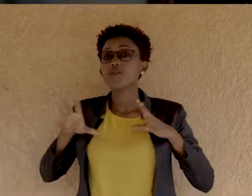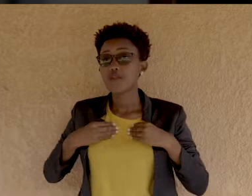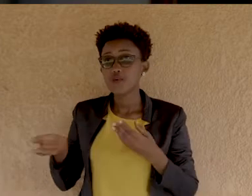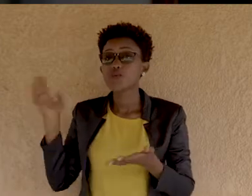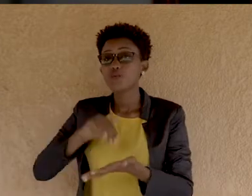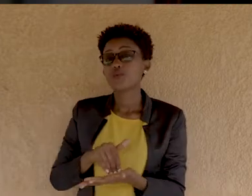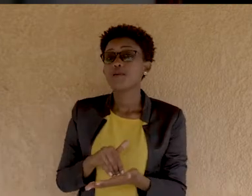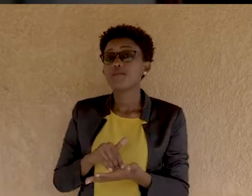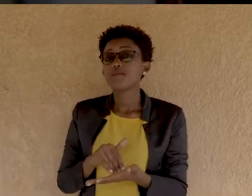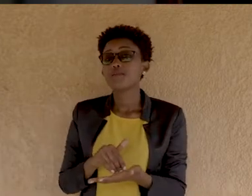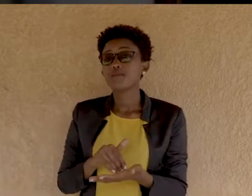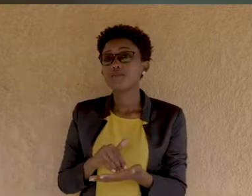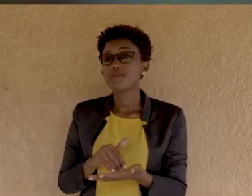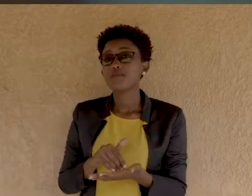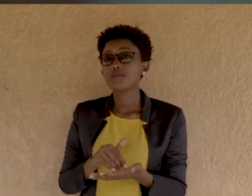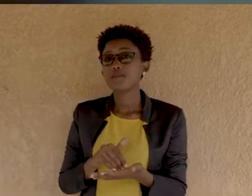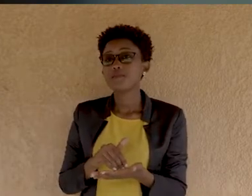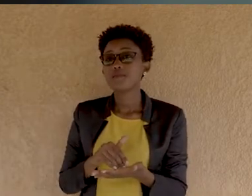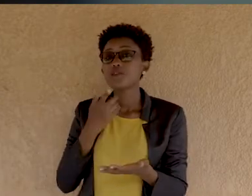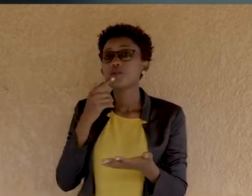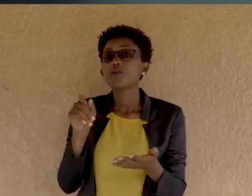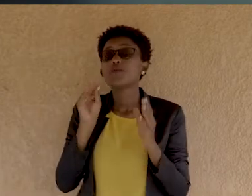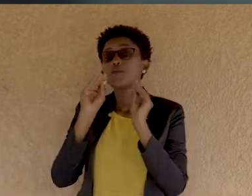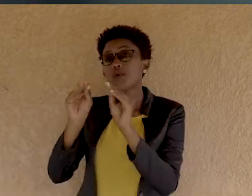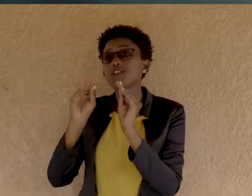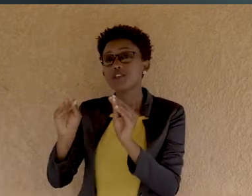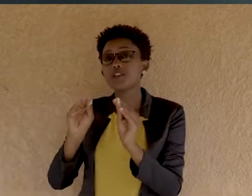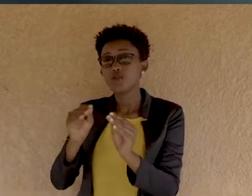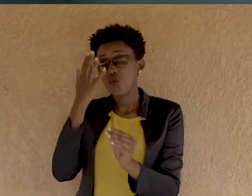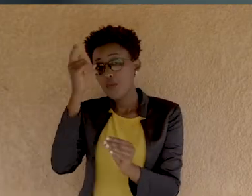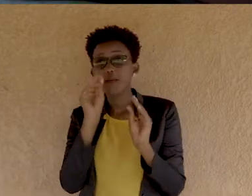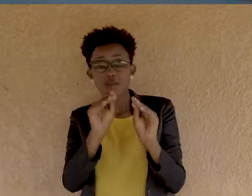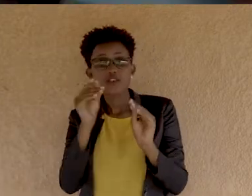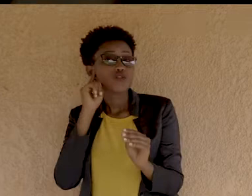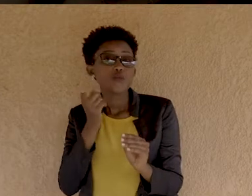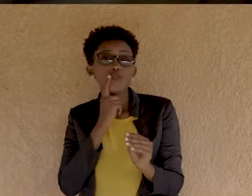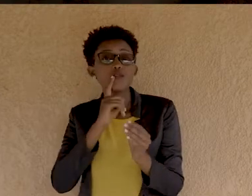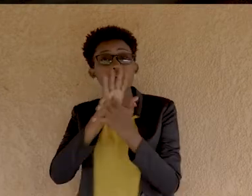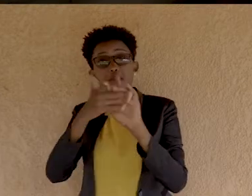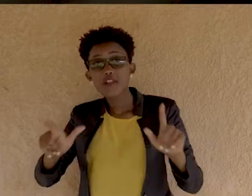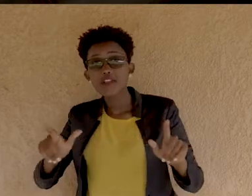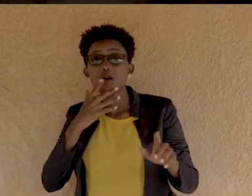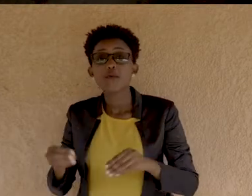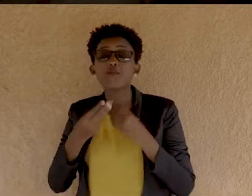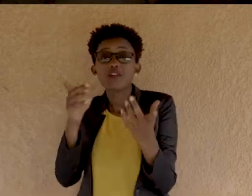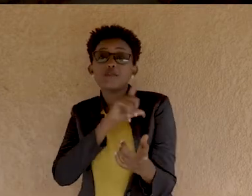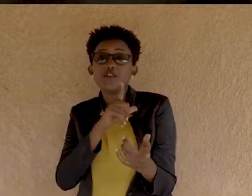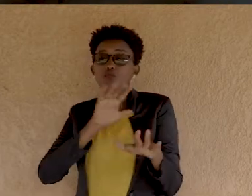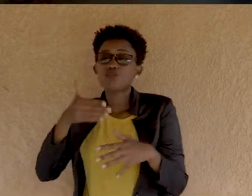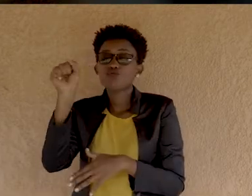until the guy is taught the sign language so that he can be given the opportunity to defend himself